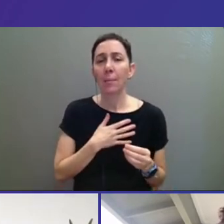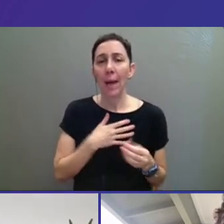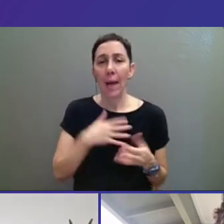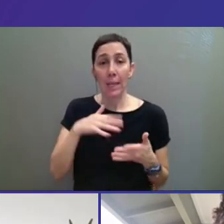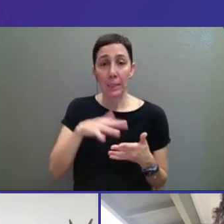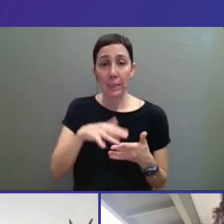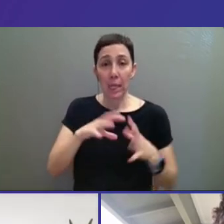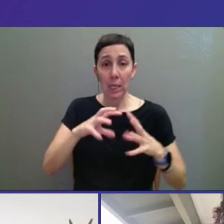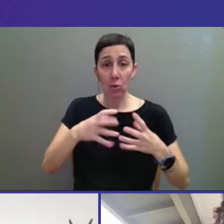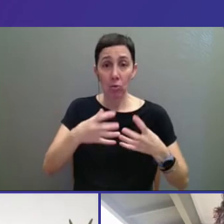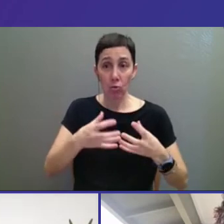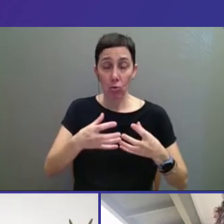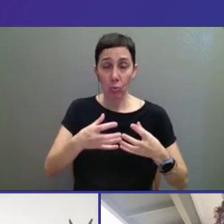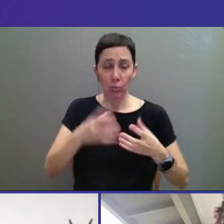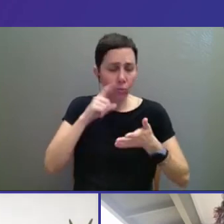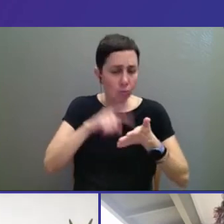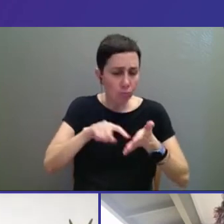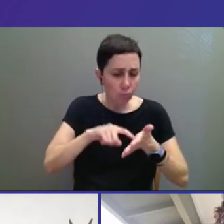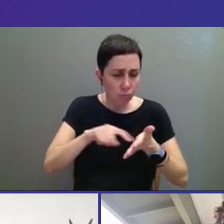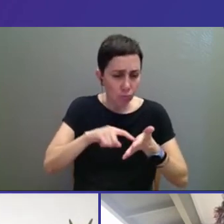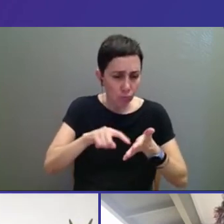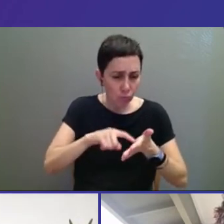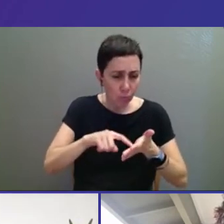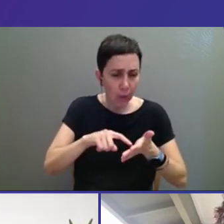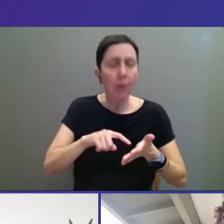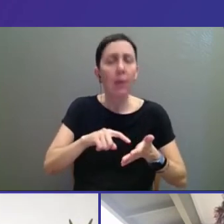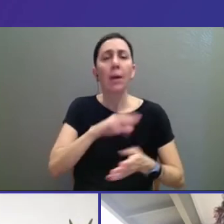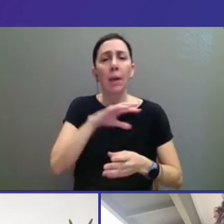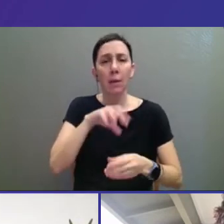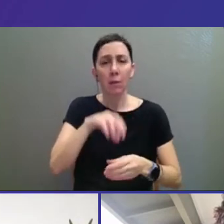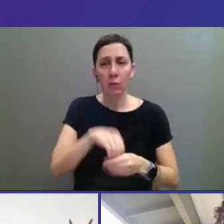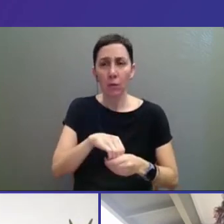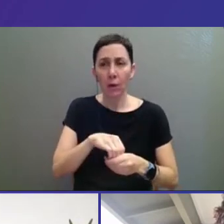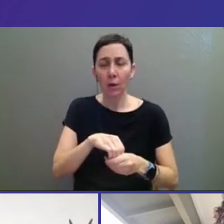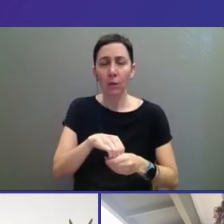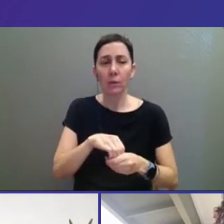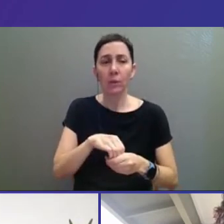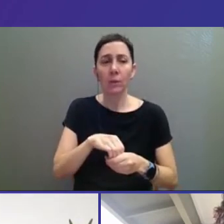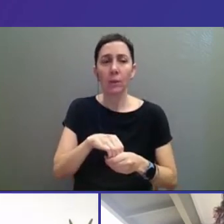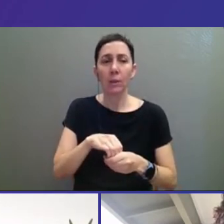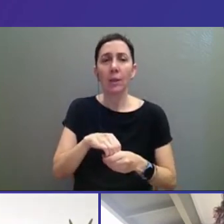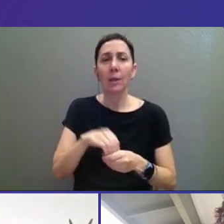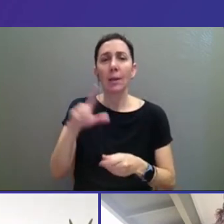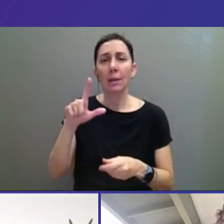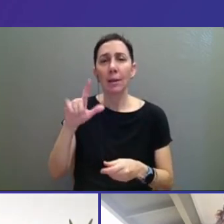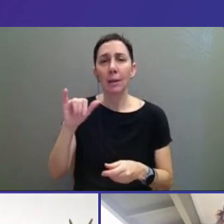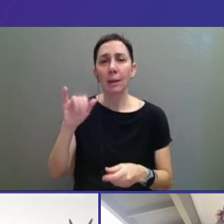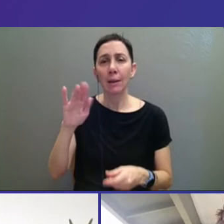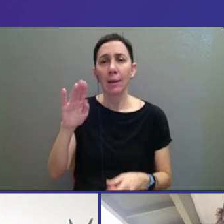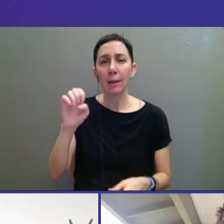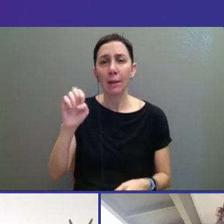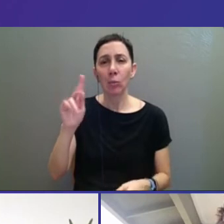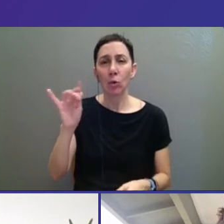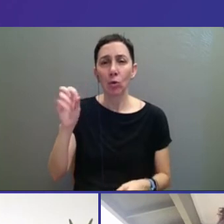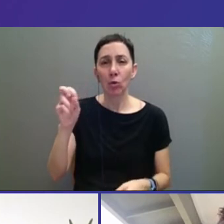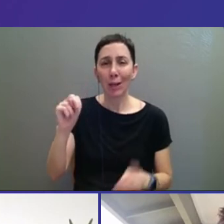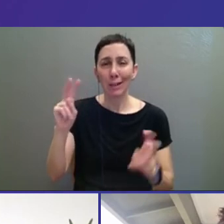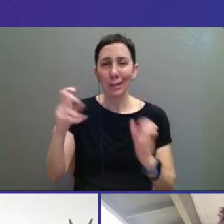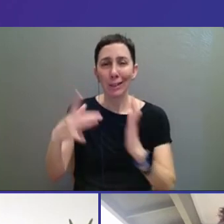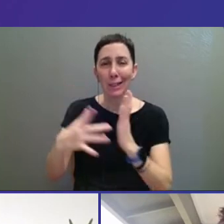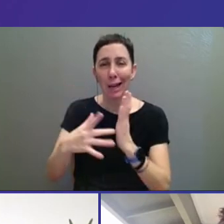been going in has also involved a look at the liberation technologies of my homeland, what happened